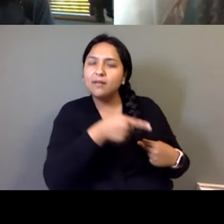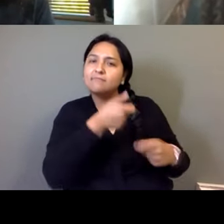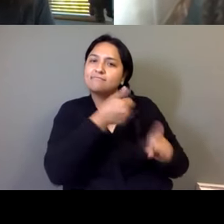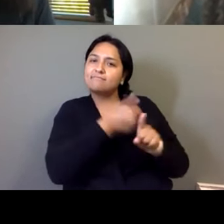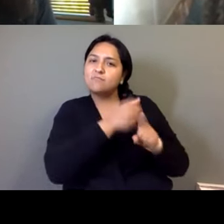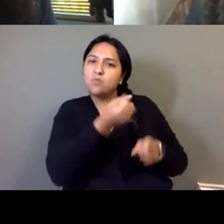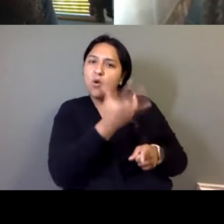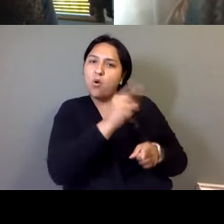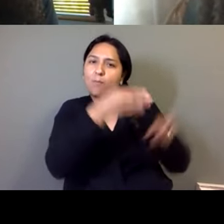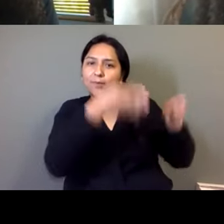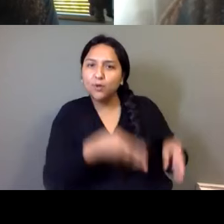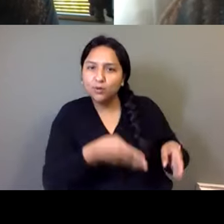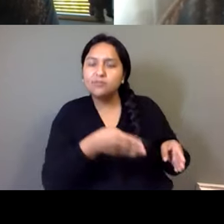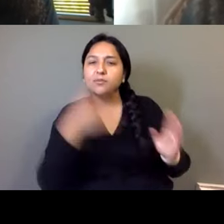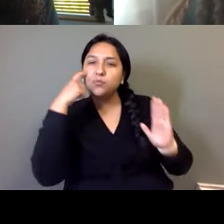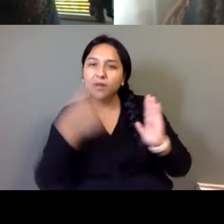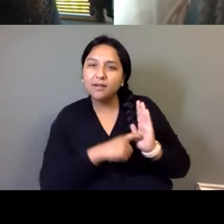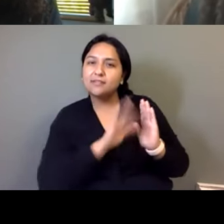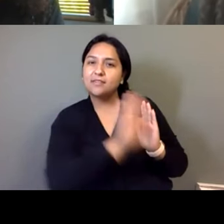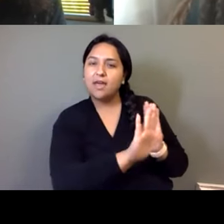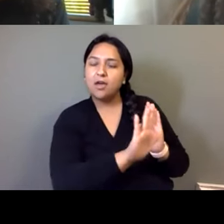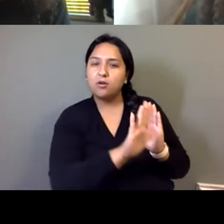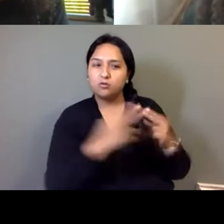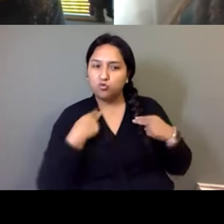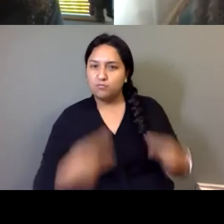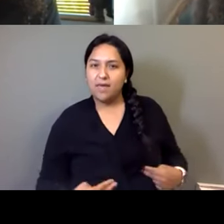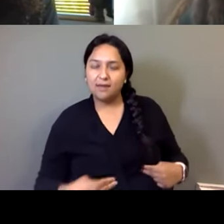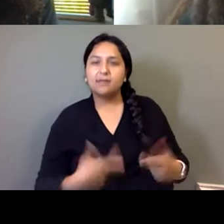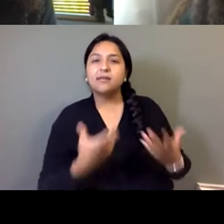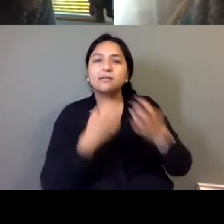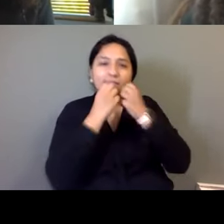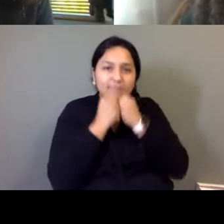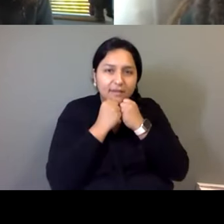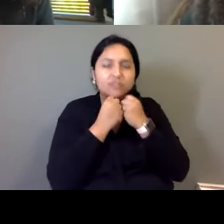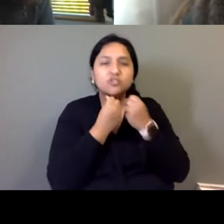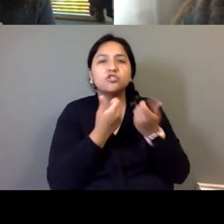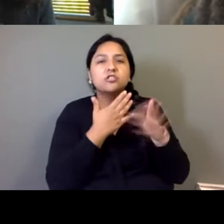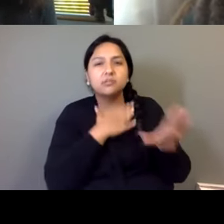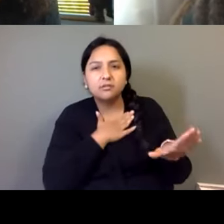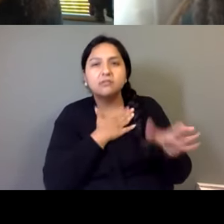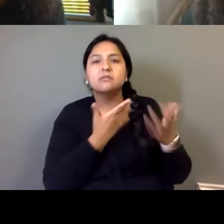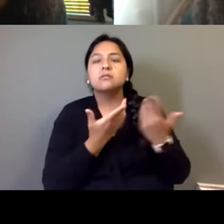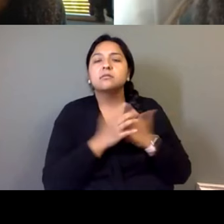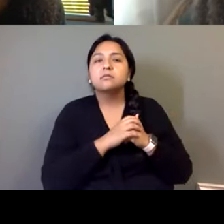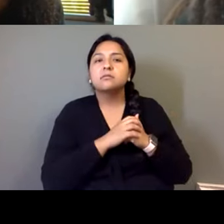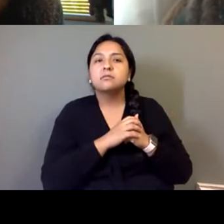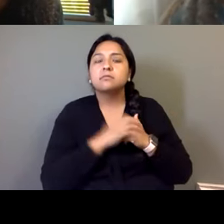recognizing that, like the humanity piece and like the compassion and all of that. But another thing for